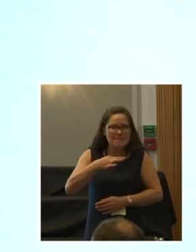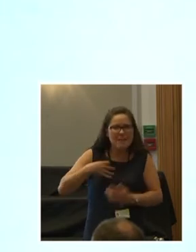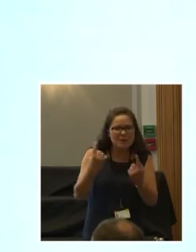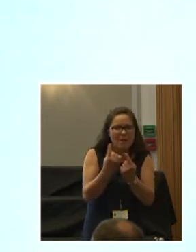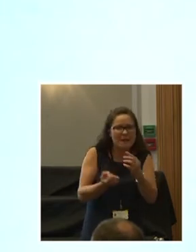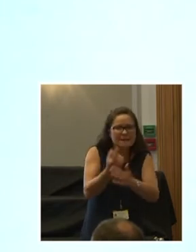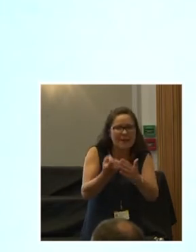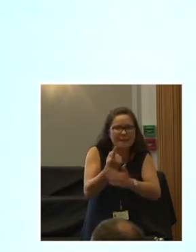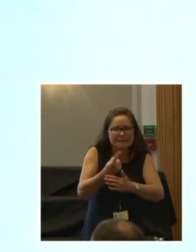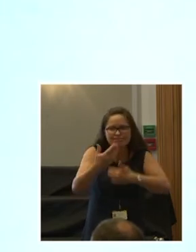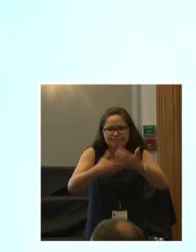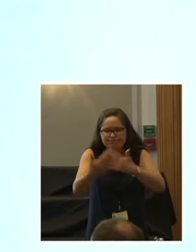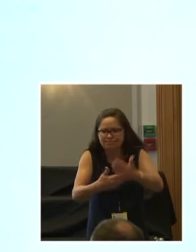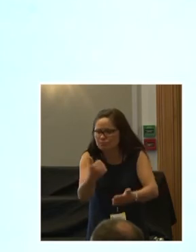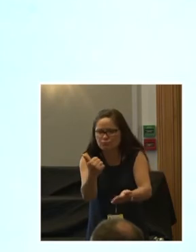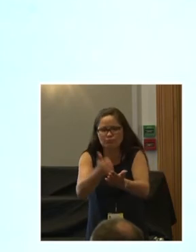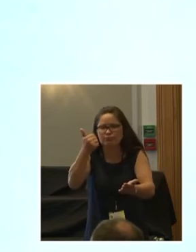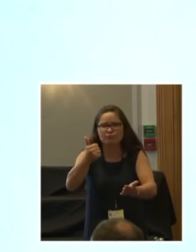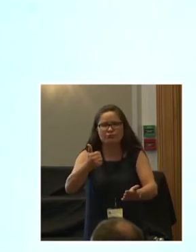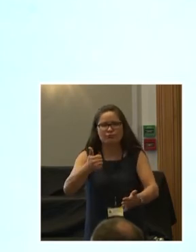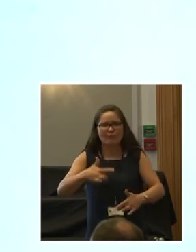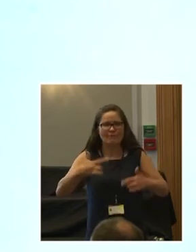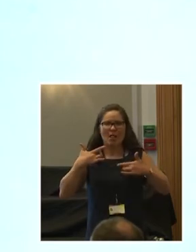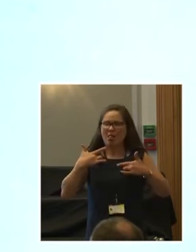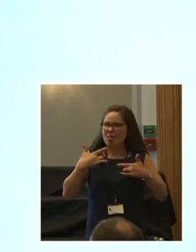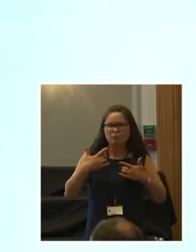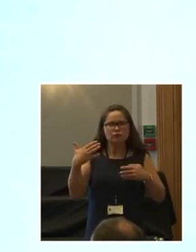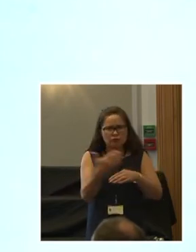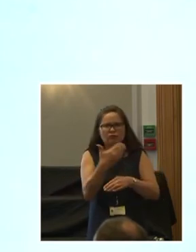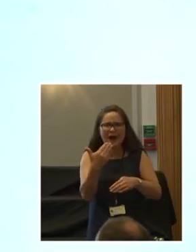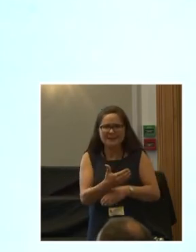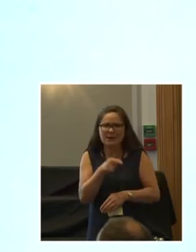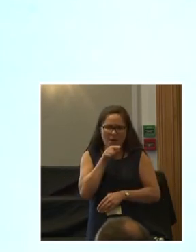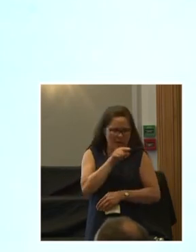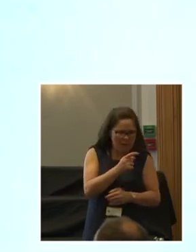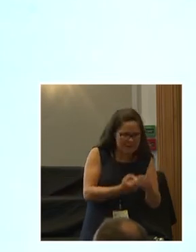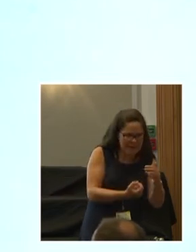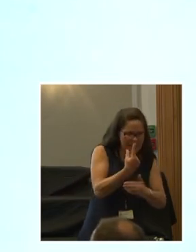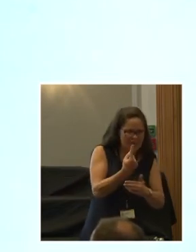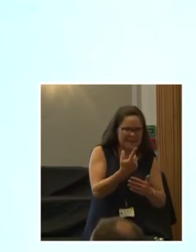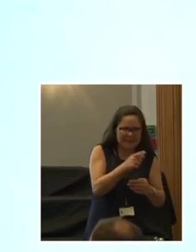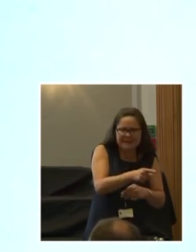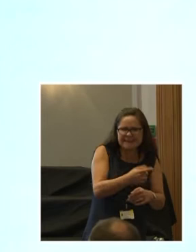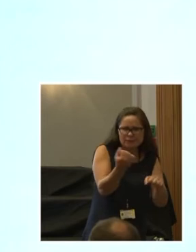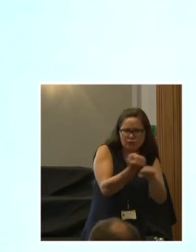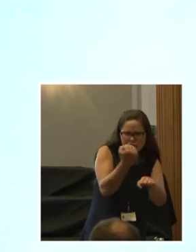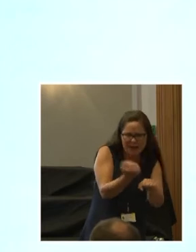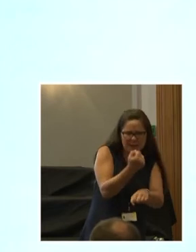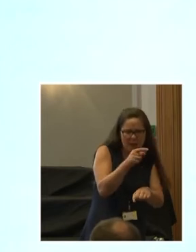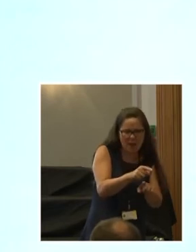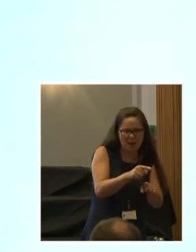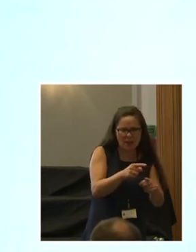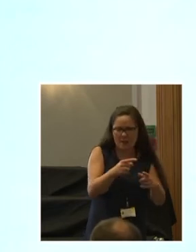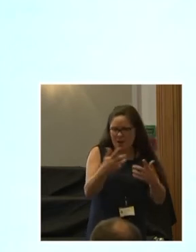I'm one of these practical chaps that says, it's great what's happening in that side of the field, but what's happening with technology, what everyday life is about,